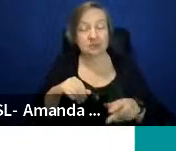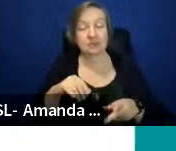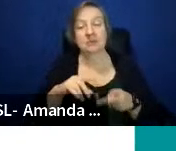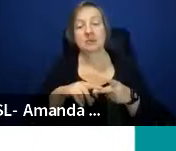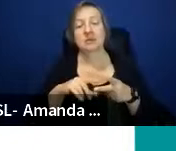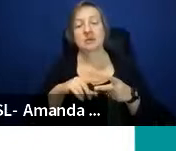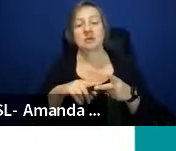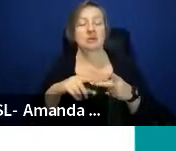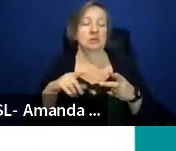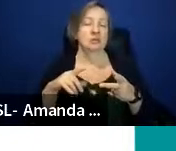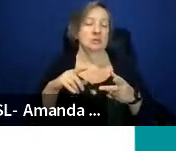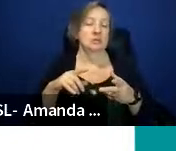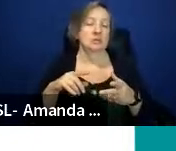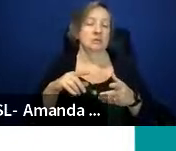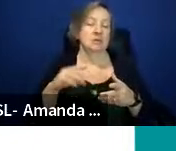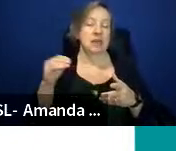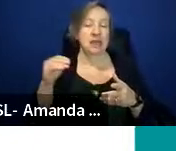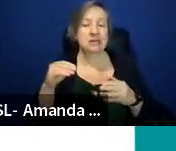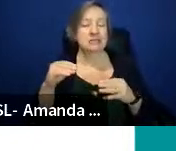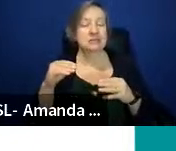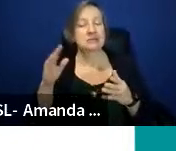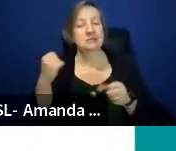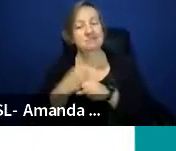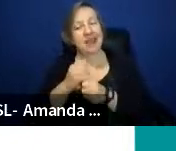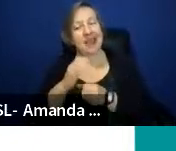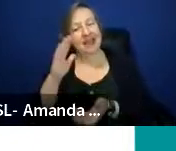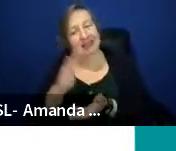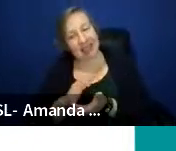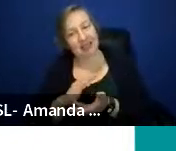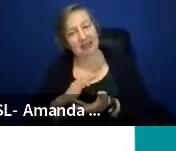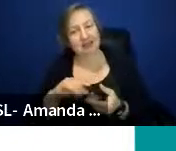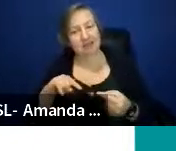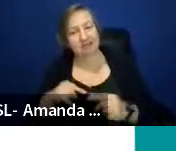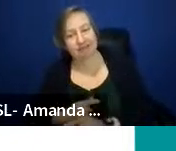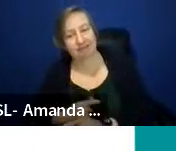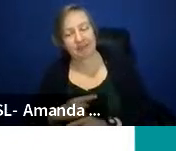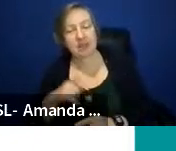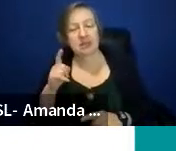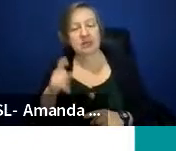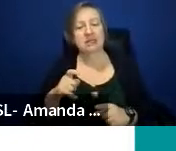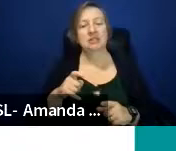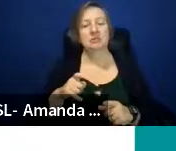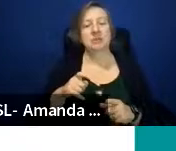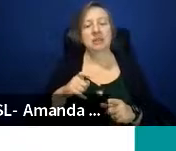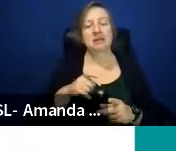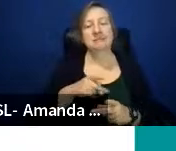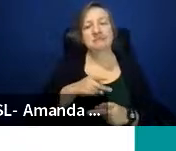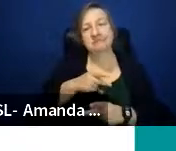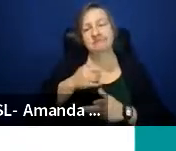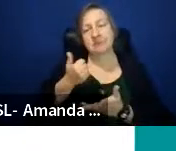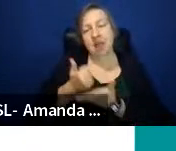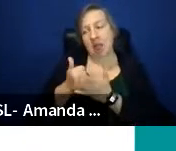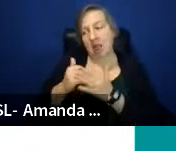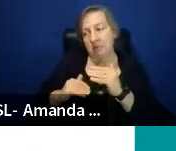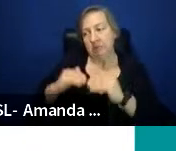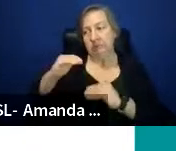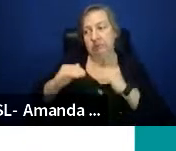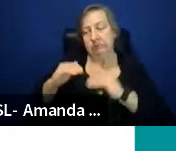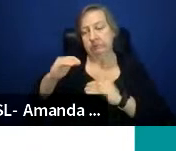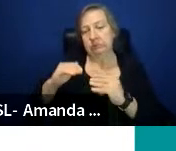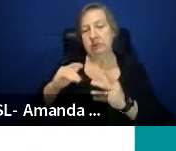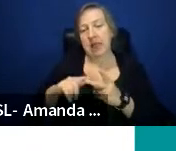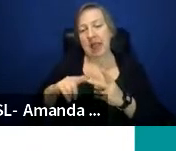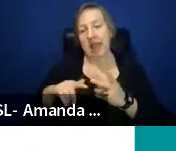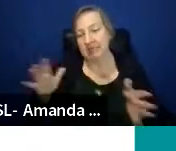to minimization measures, there's also going to need to be mitigation and habitat restoration. And that's part of the program's kind of